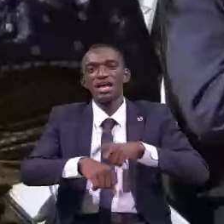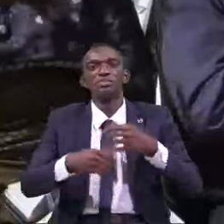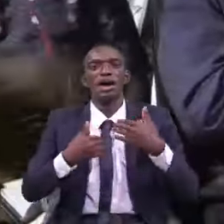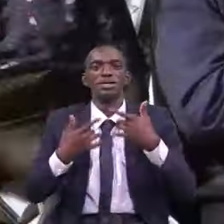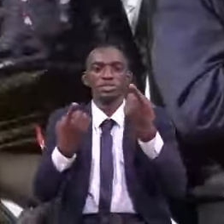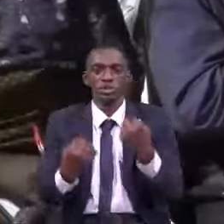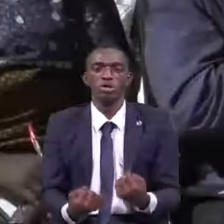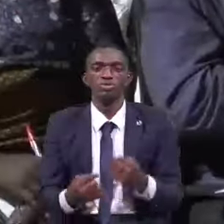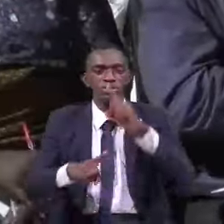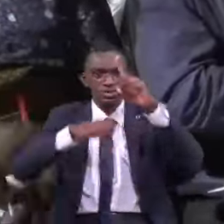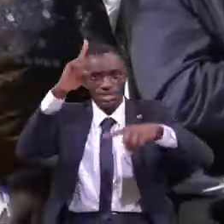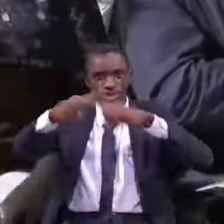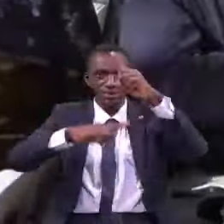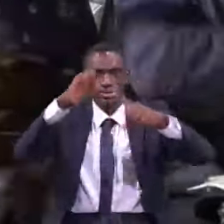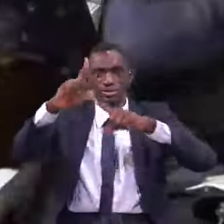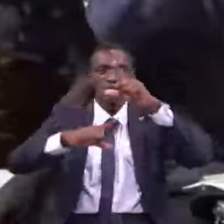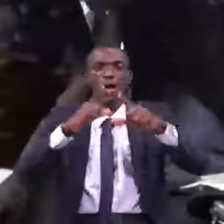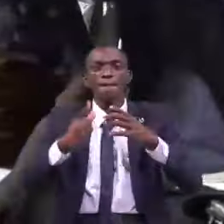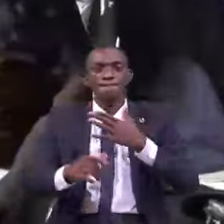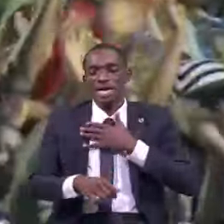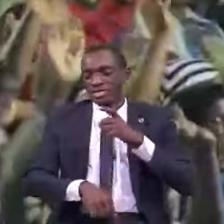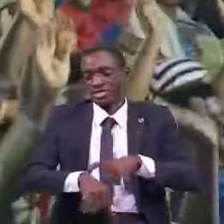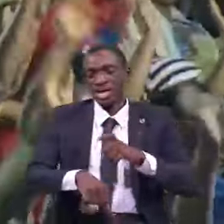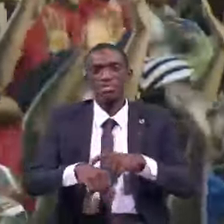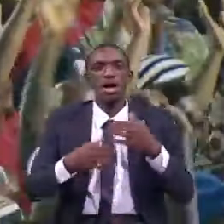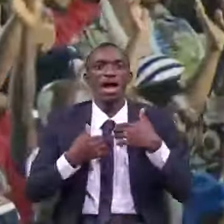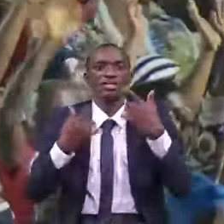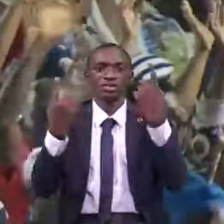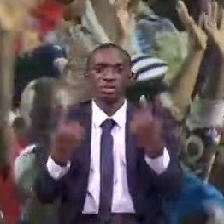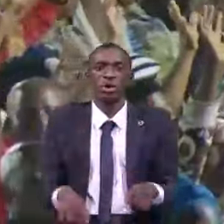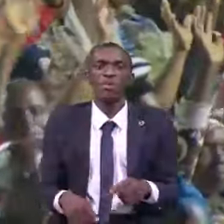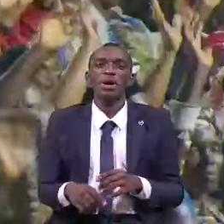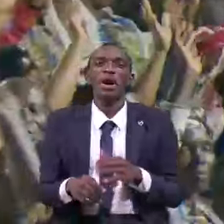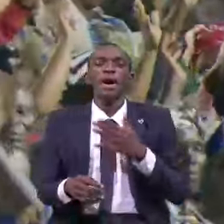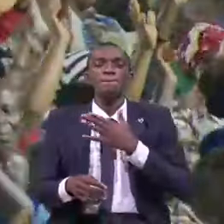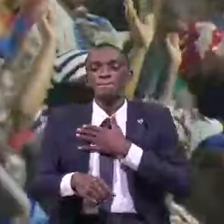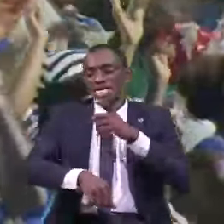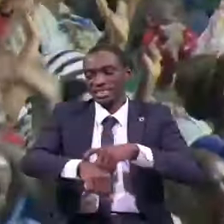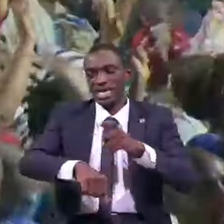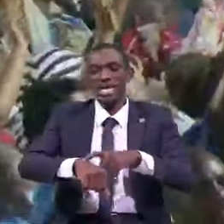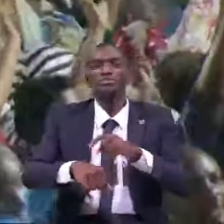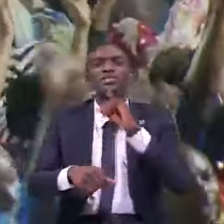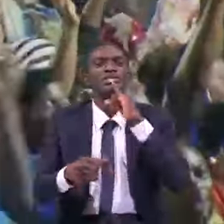Where are you? My time has come. My time has come.